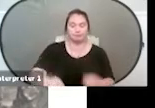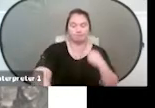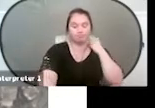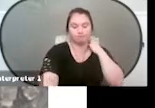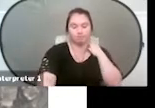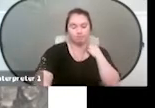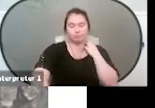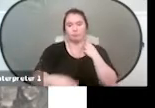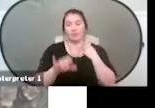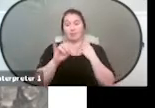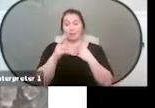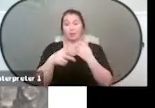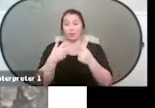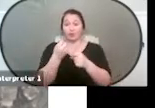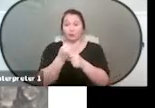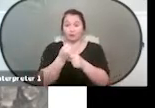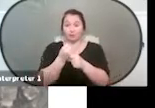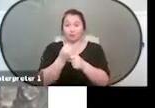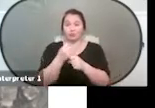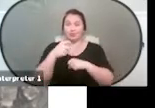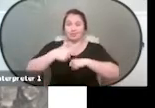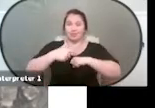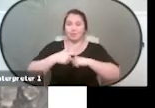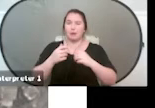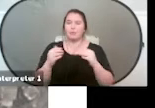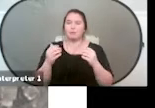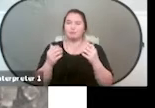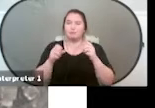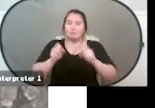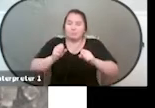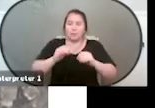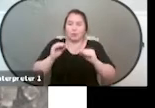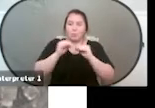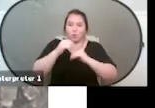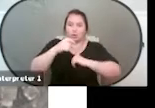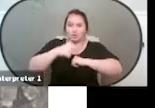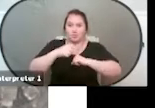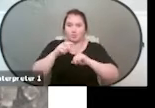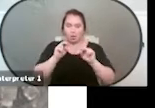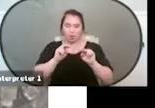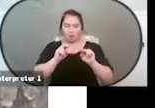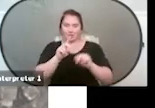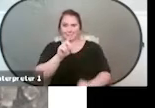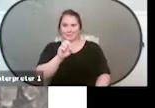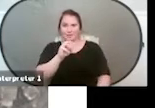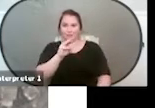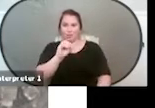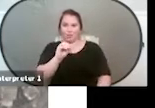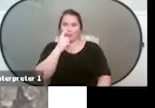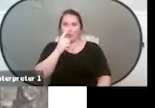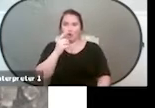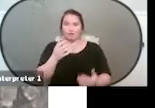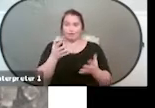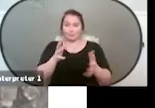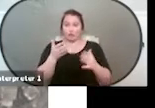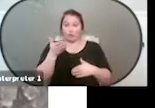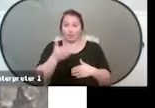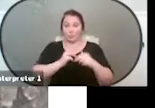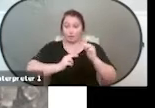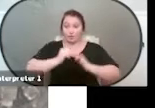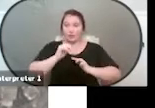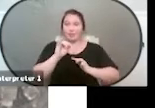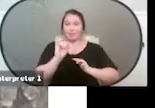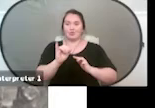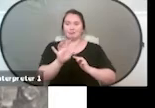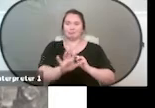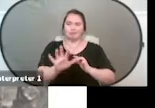timeline of phase construction, and maybe a little longer if you include some of the demo that would happen of the existing building. And that's anywhere from 140